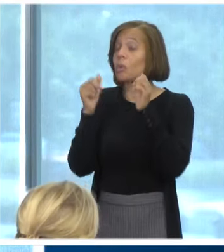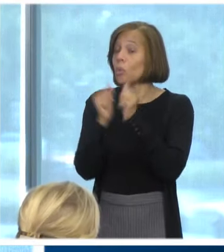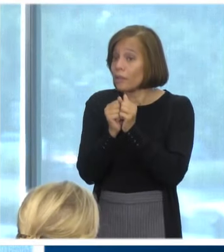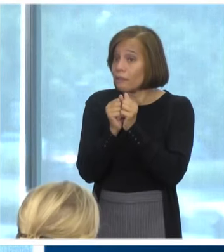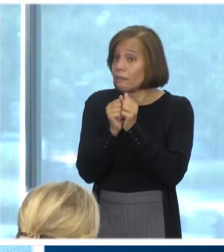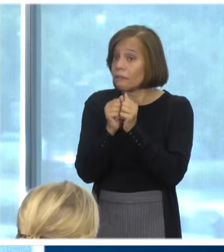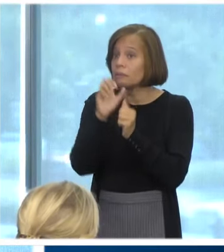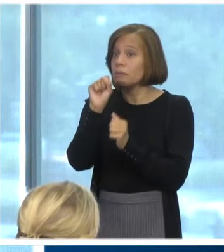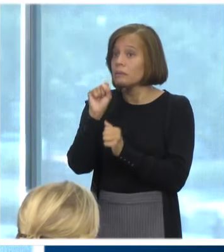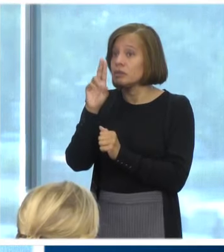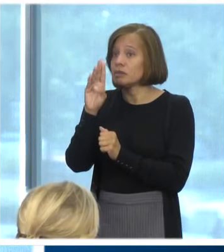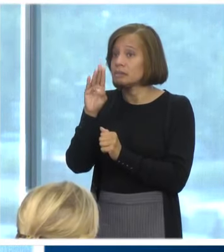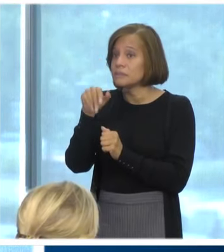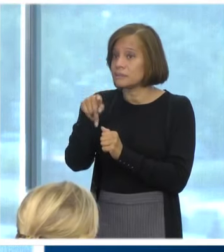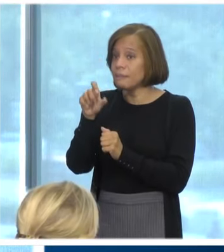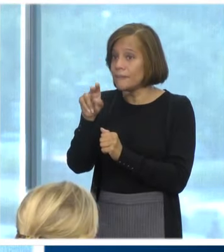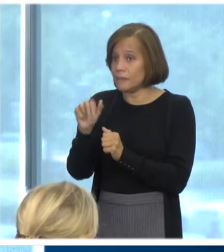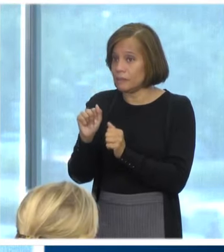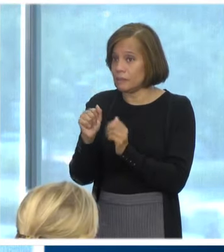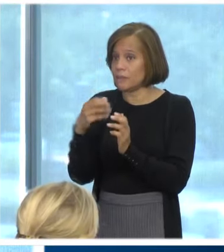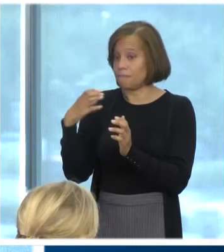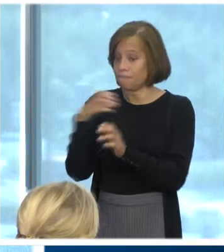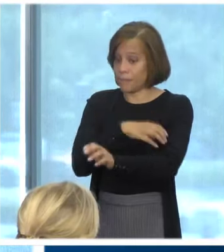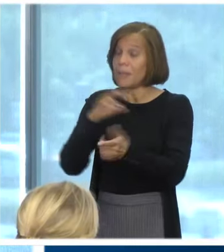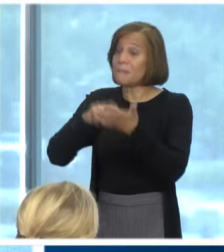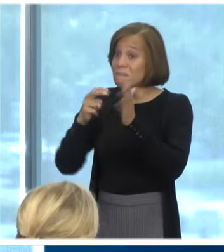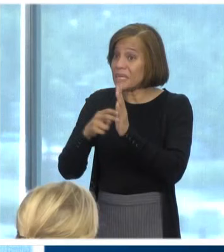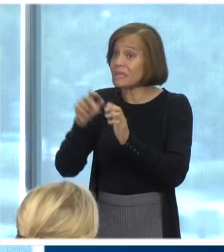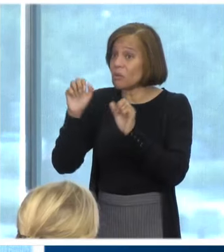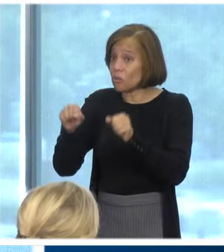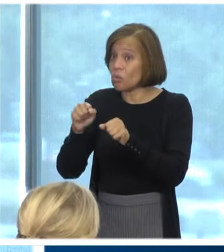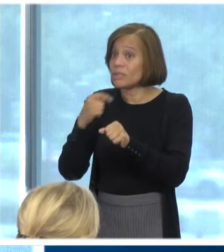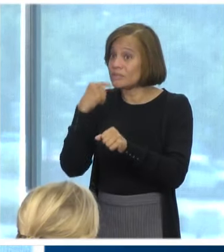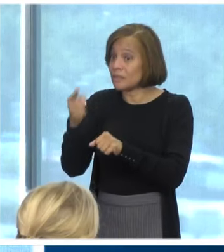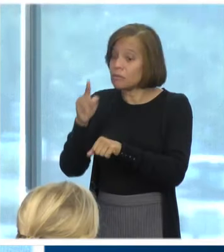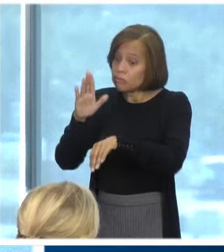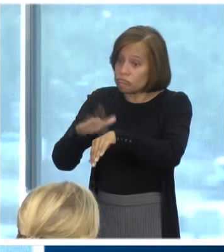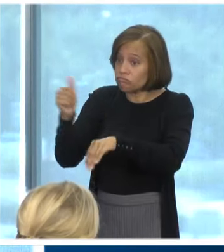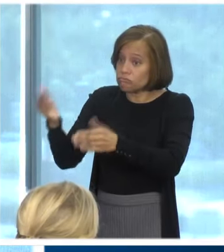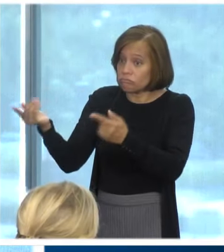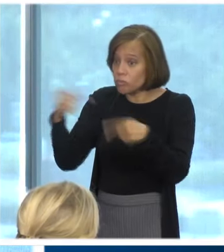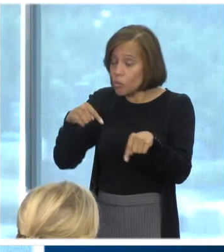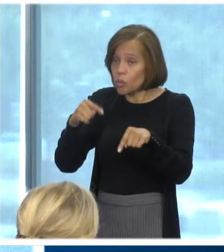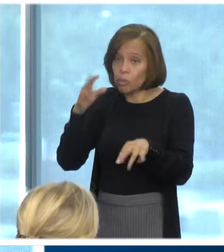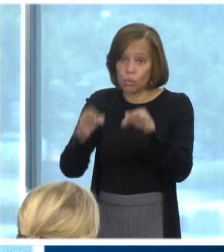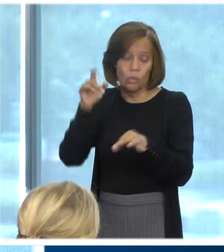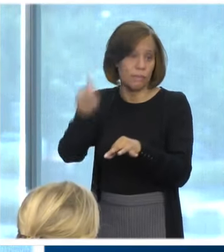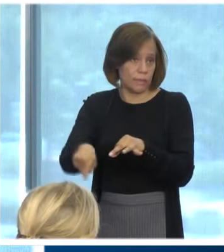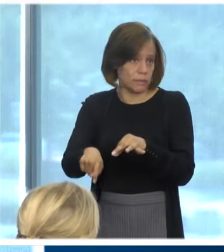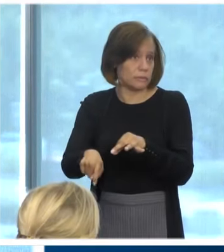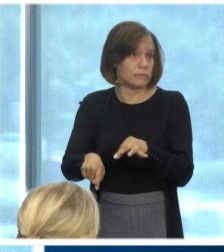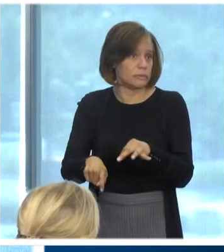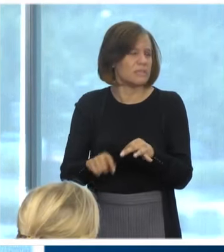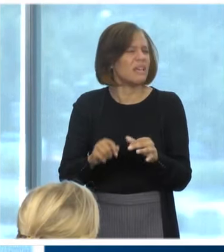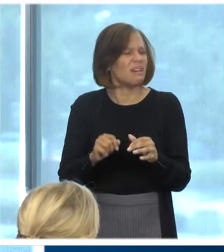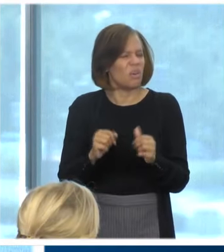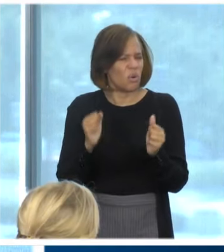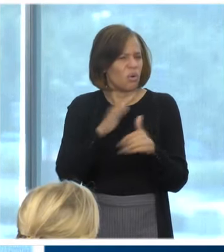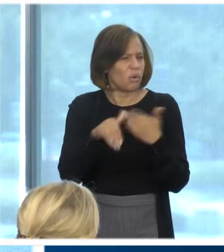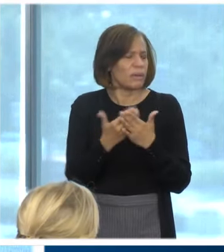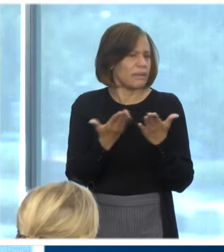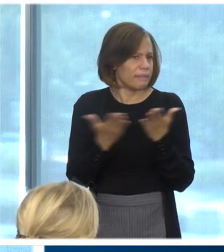These investigations, the challenges that Mark and Jenny and their colleagues found, all of the